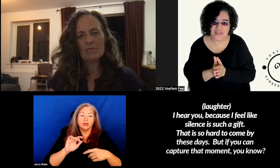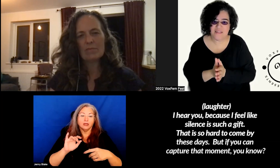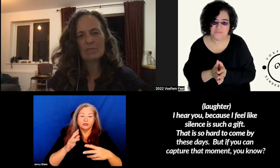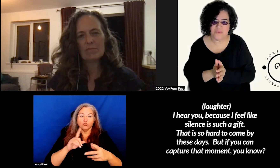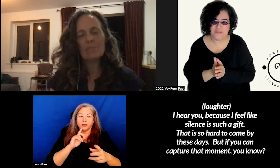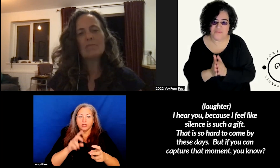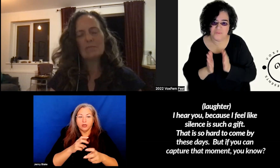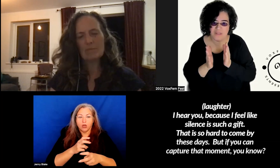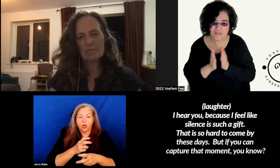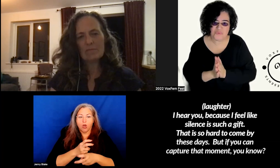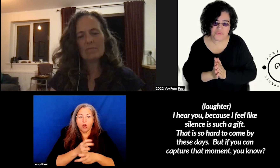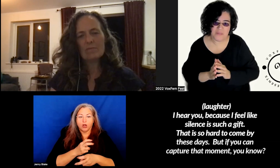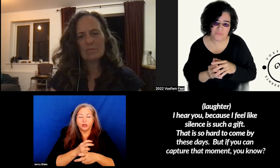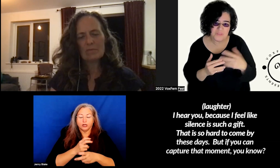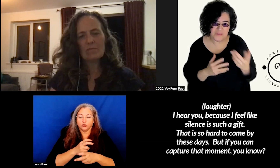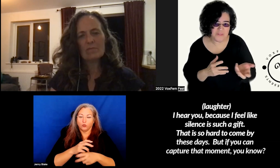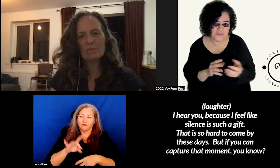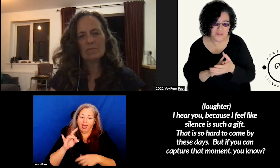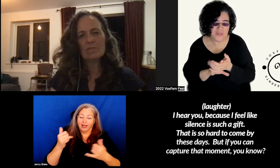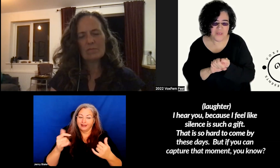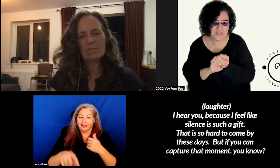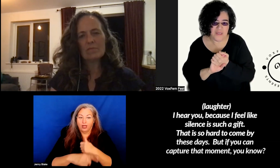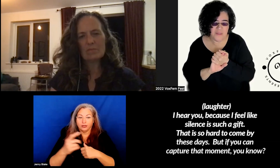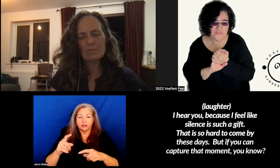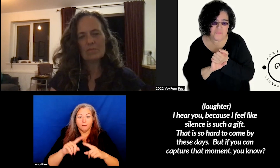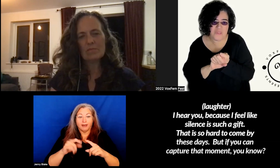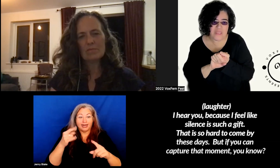these days. But if you can capture that moment, you know,